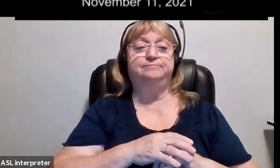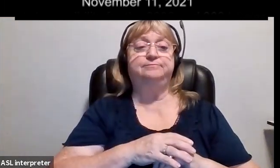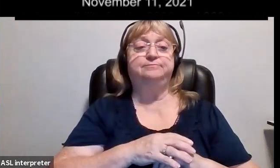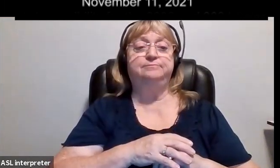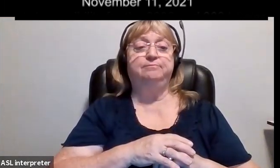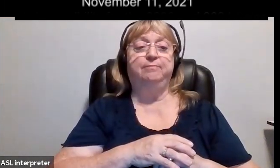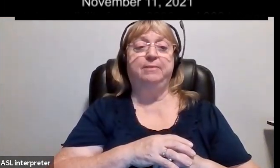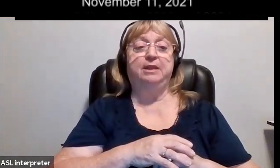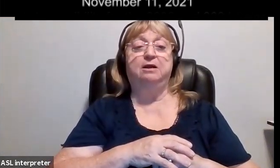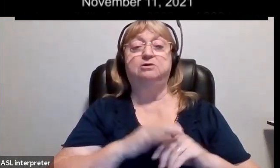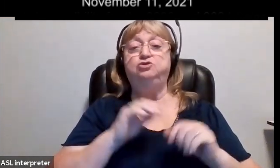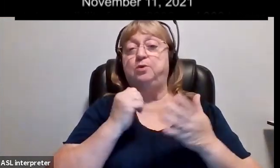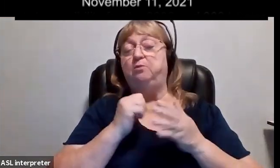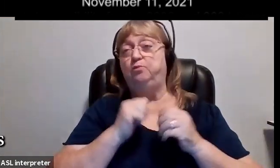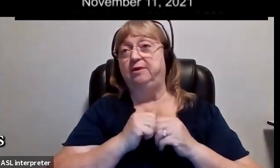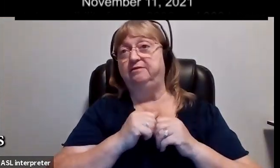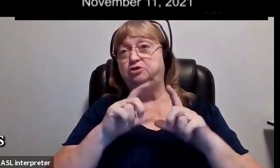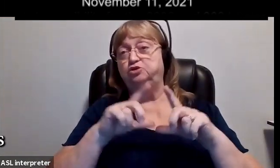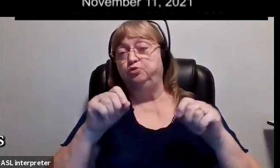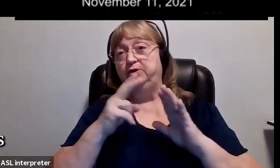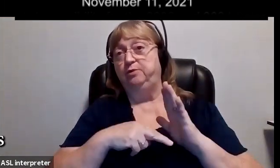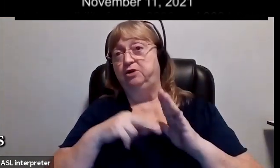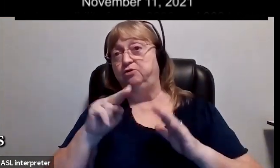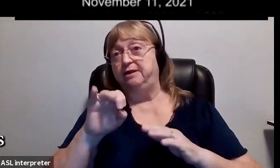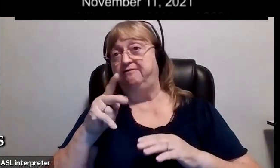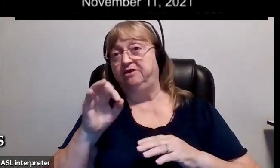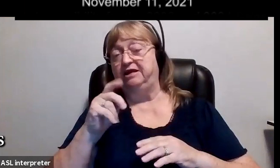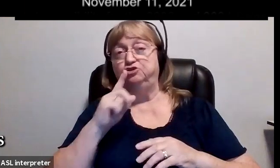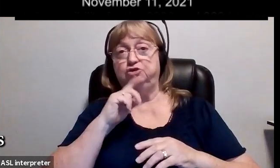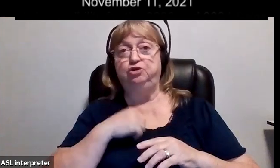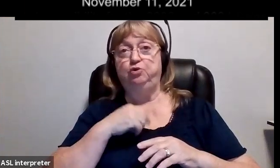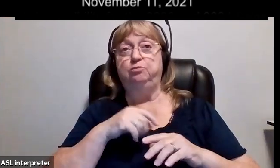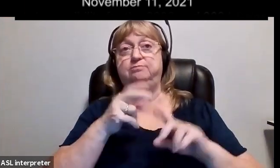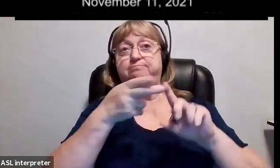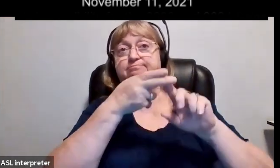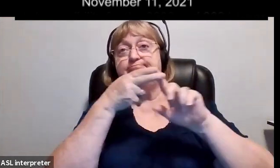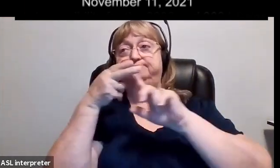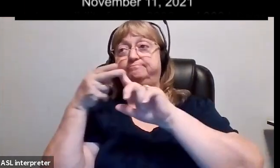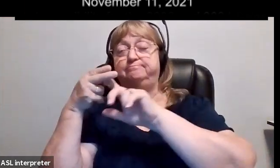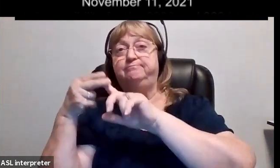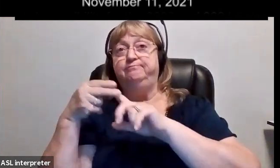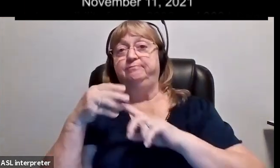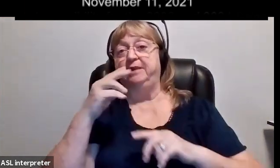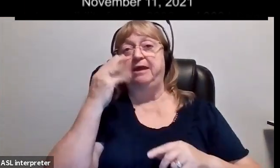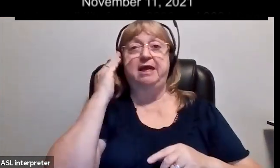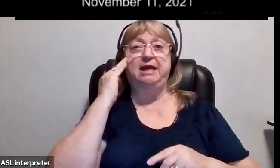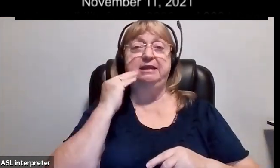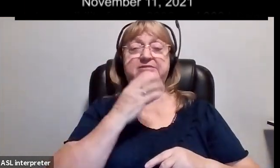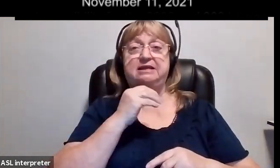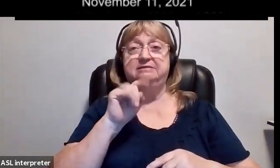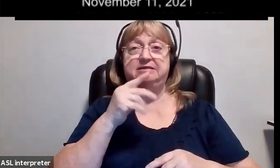In order to help with screen reader navigation, you assign headings and tags to the columns and